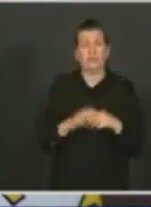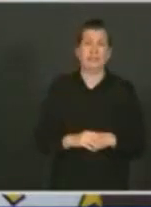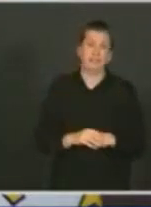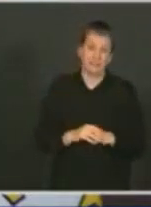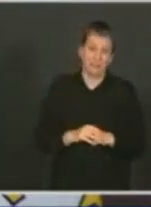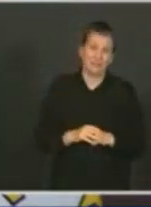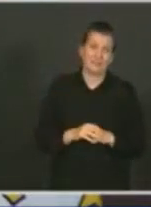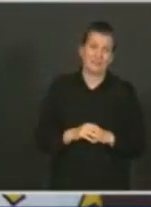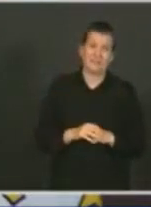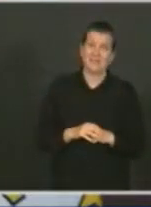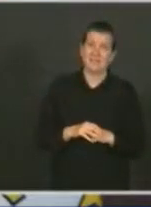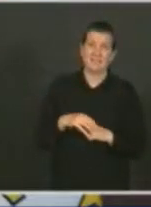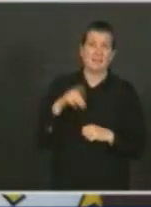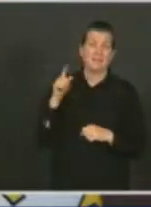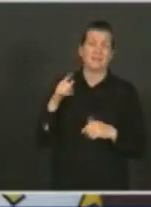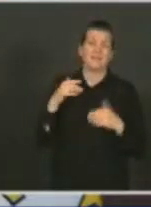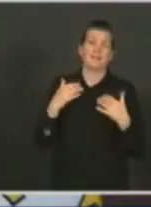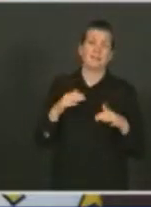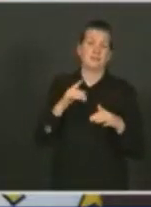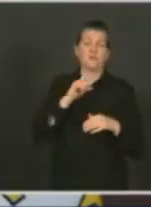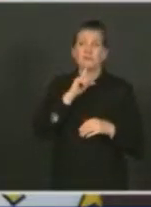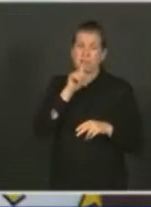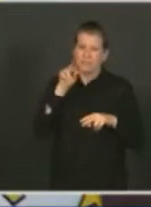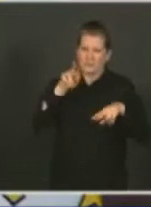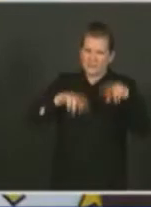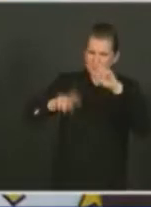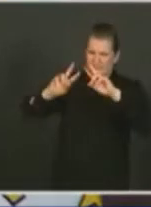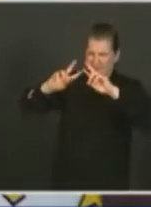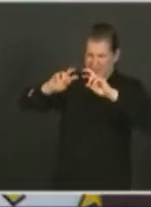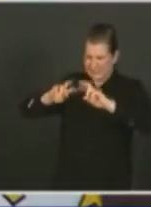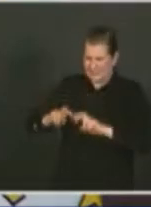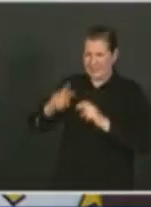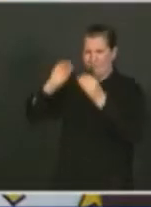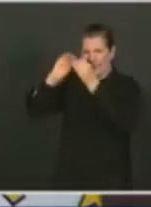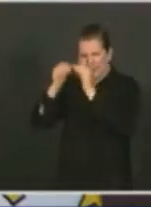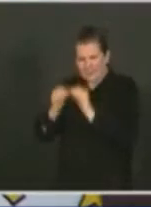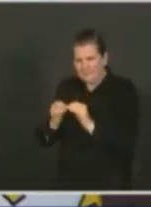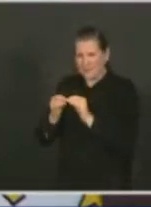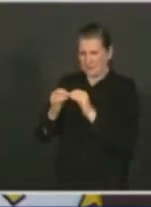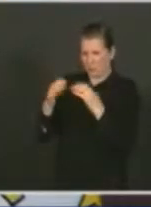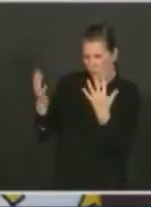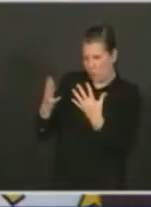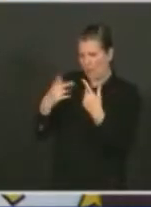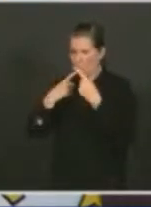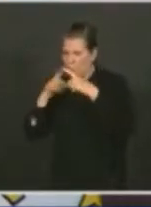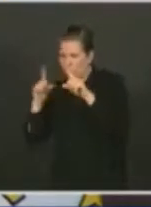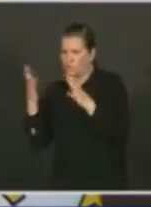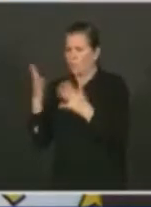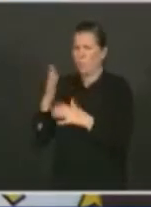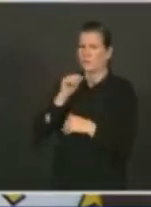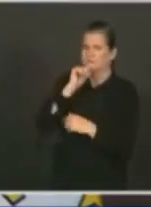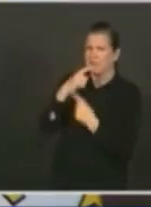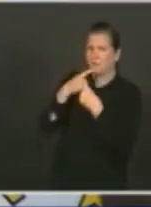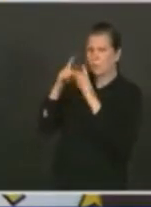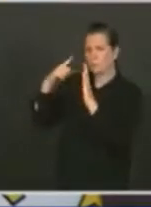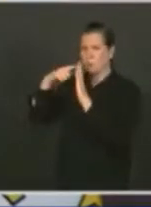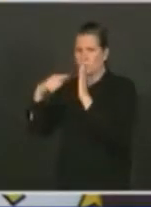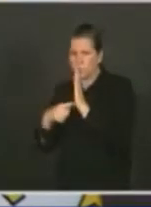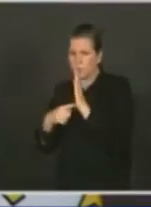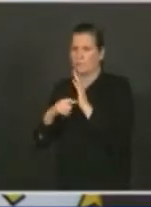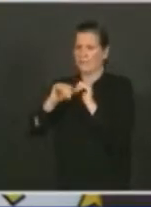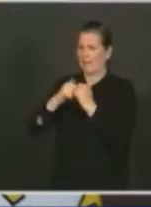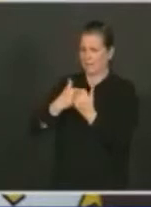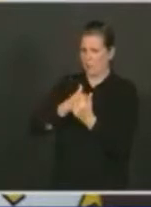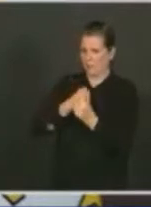an incredible job of looking at the data and making necessary changes to protocols for the sake of community safety, but government can only do